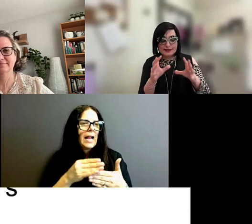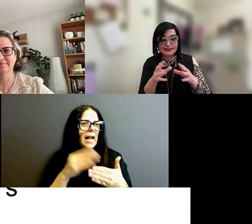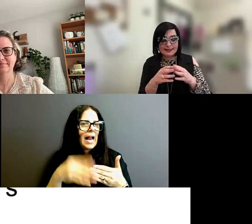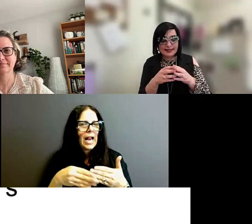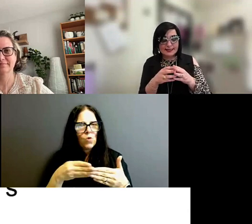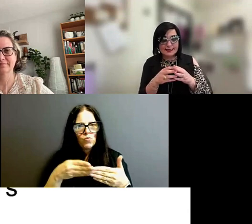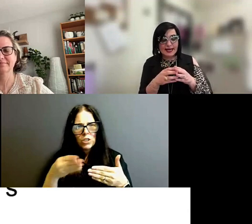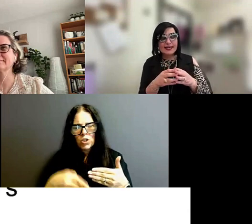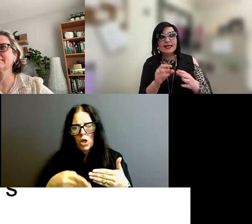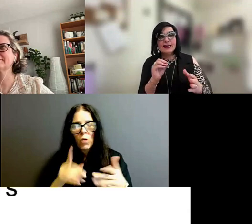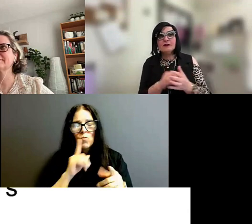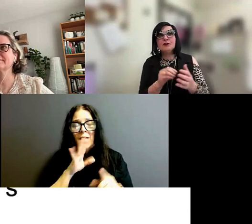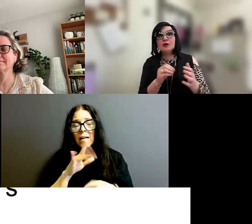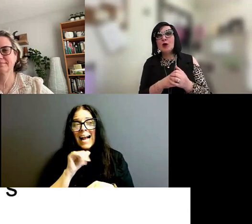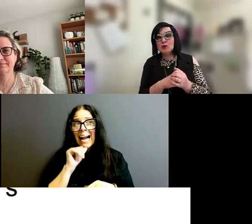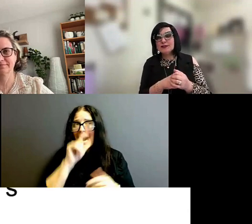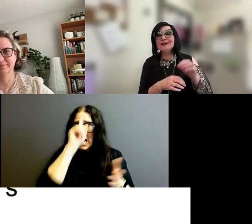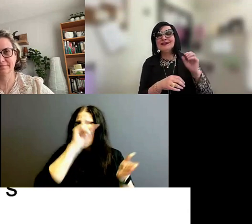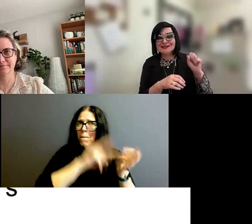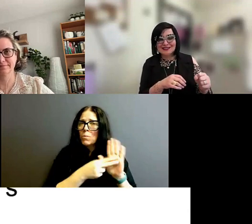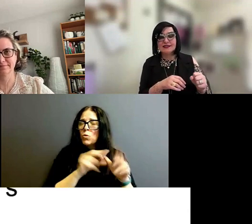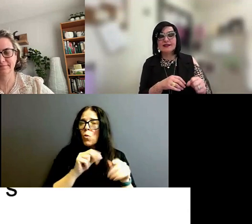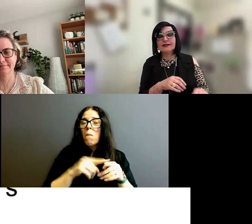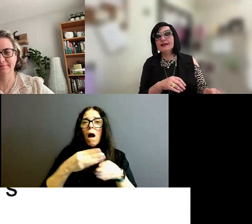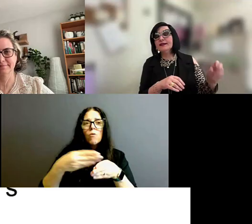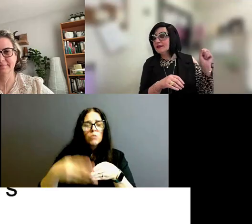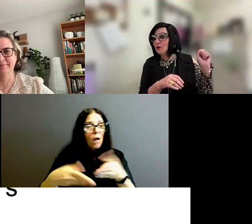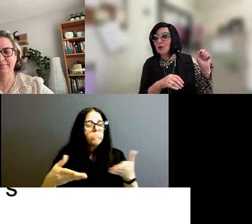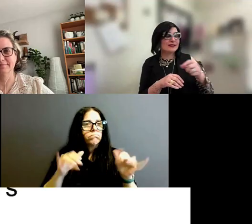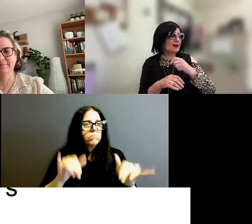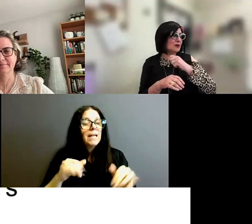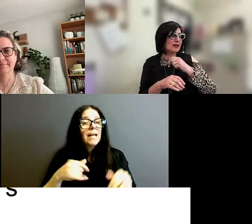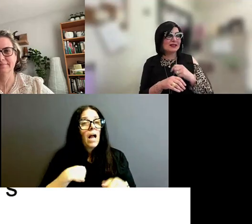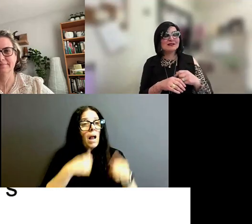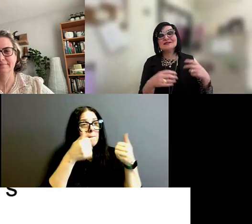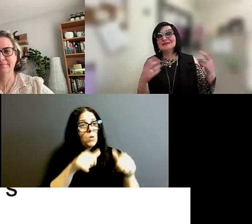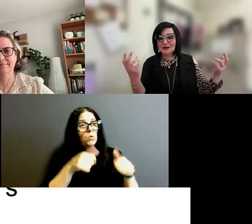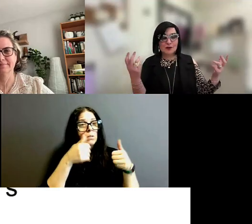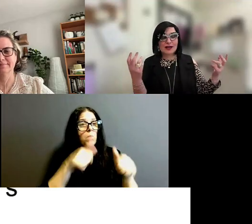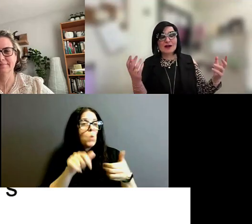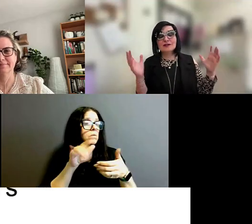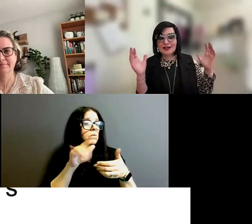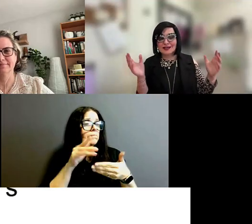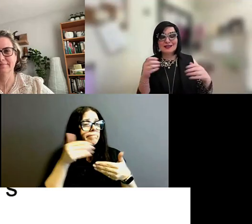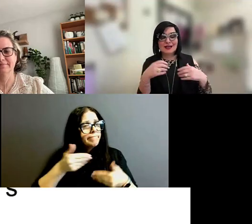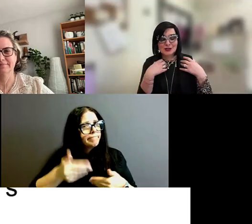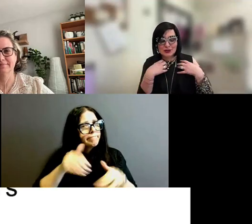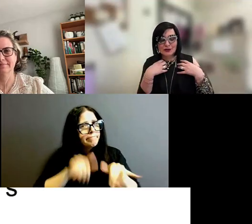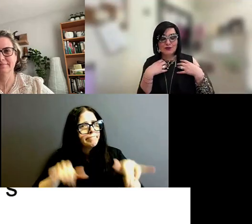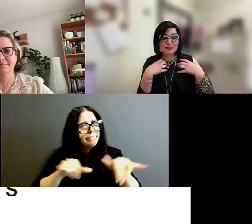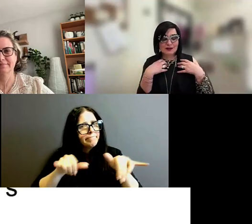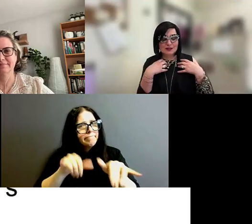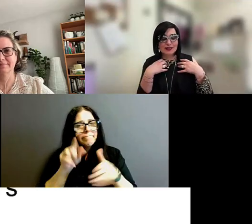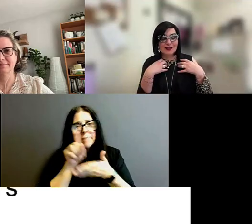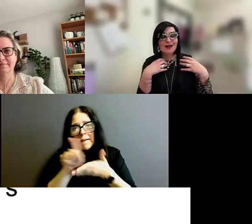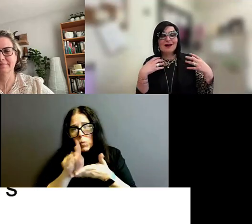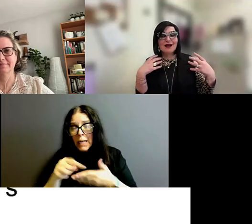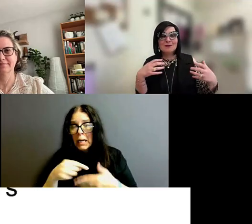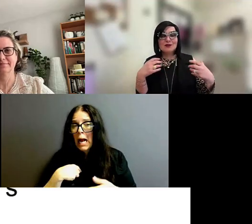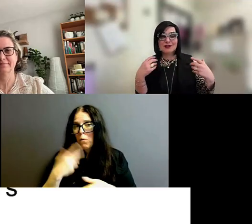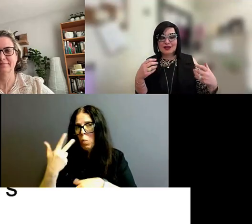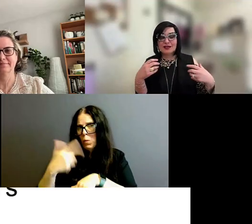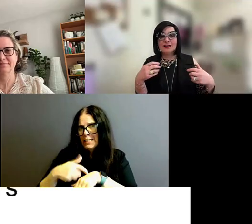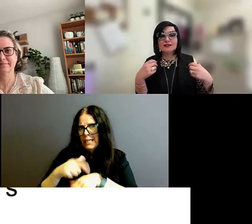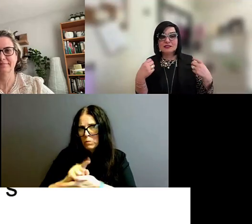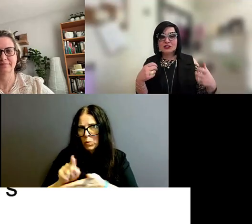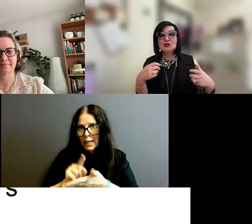I purposely did, is that if you're posting consistently 1 time a week or whatever, like I said, I'm doing it 3 times a week,